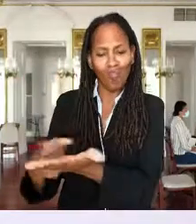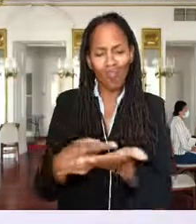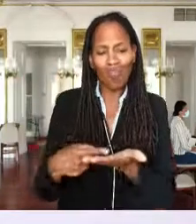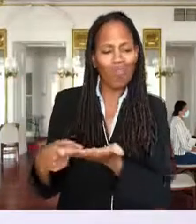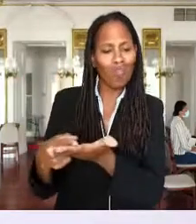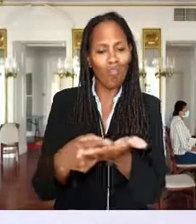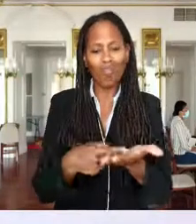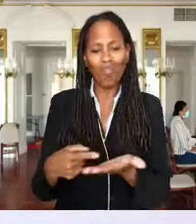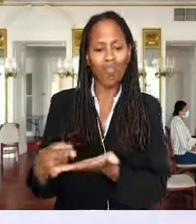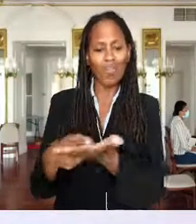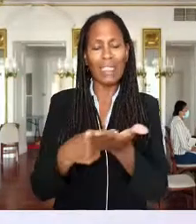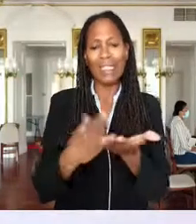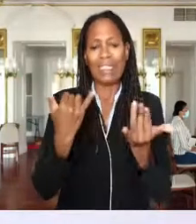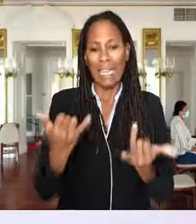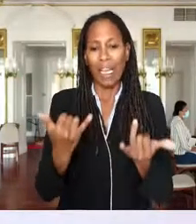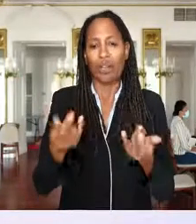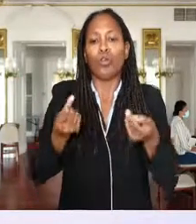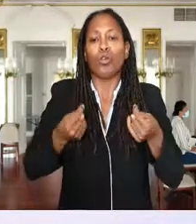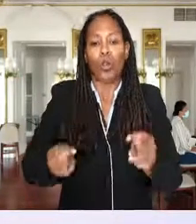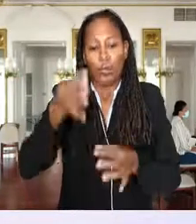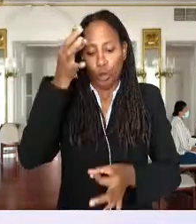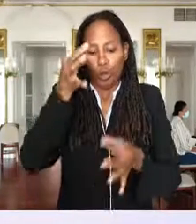it's time to make a decision.